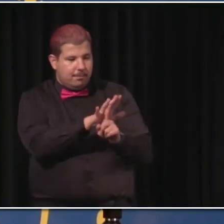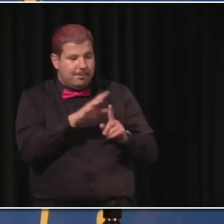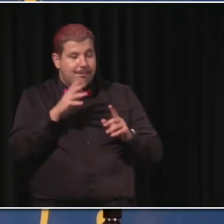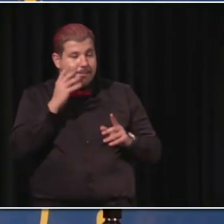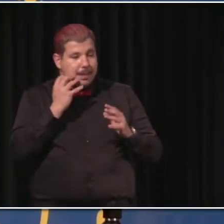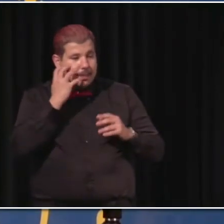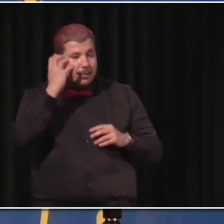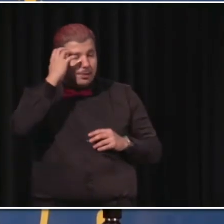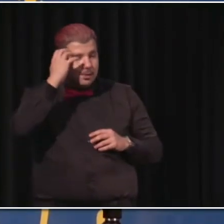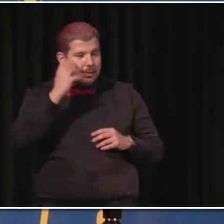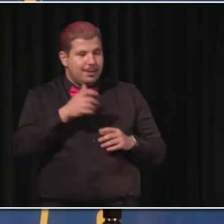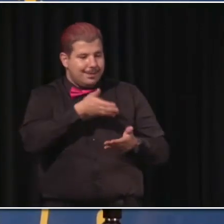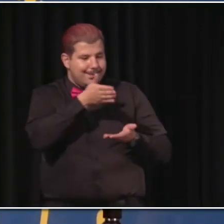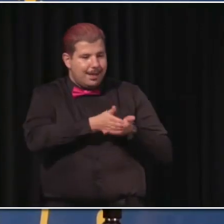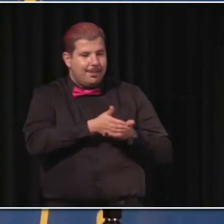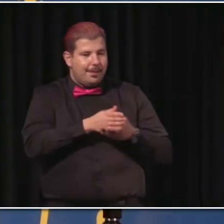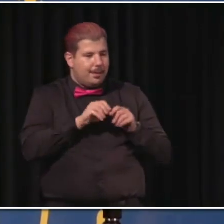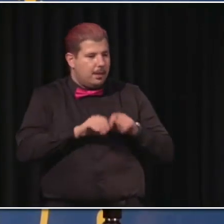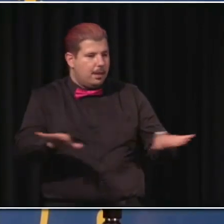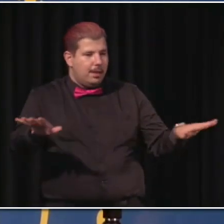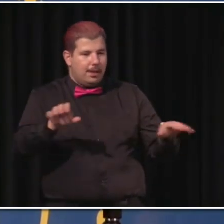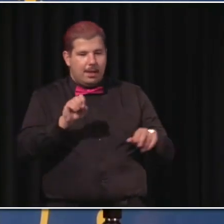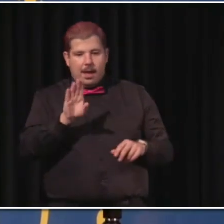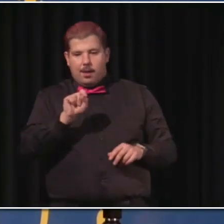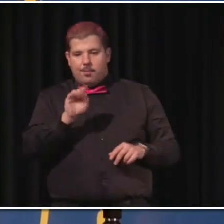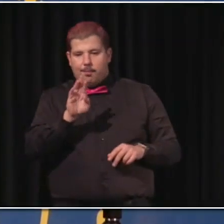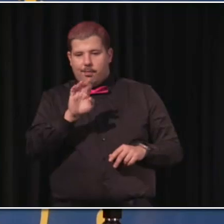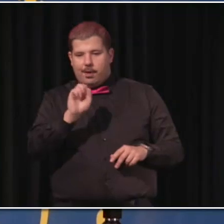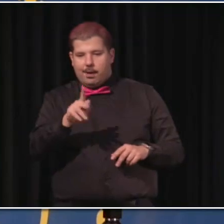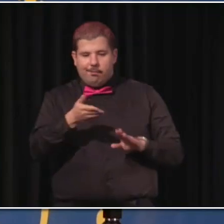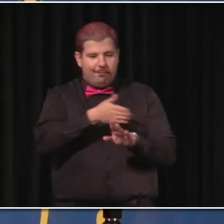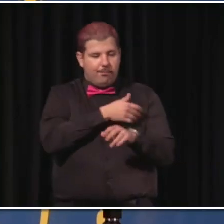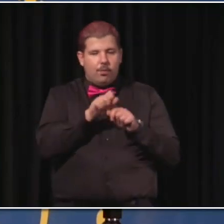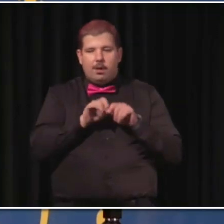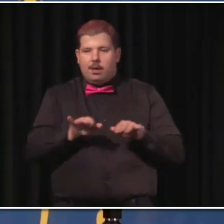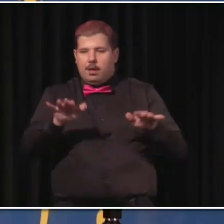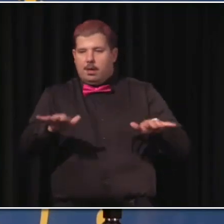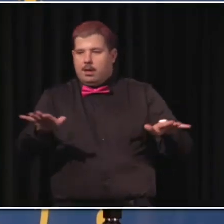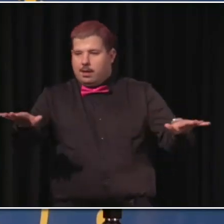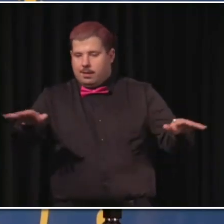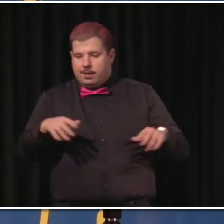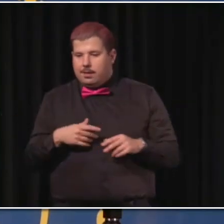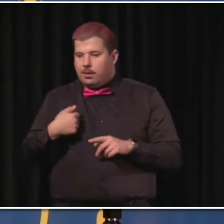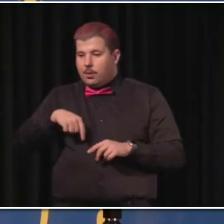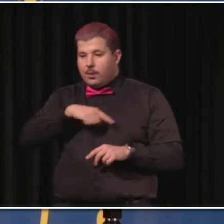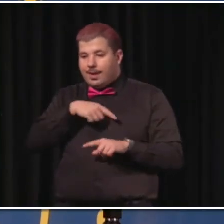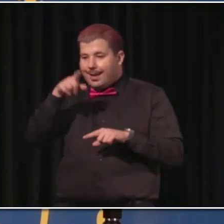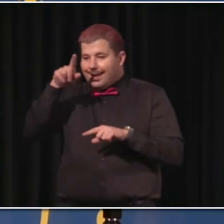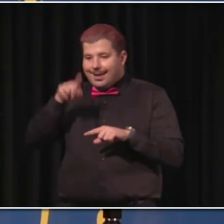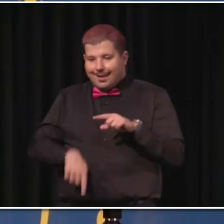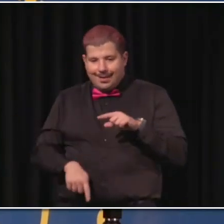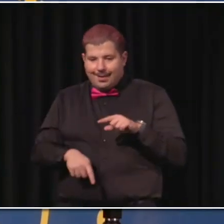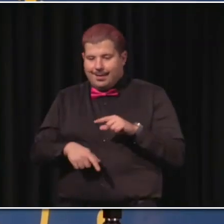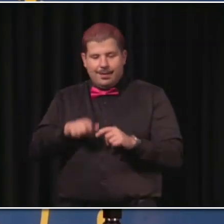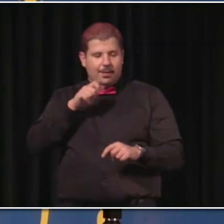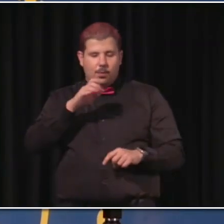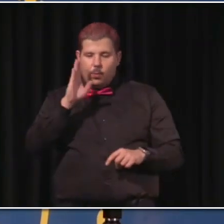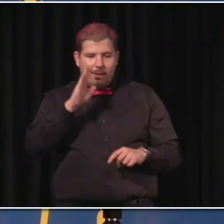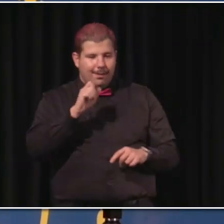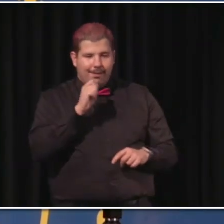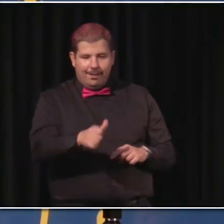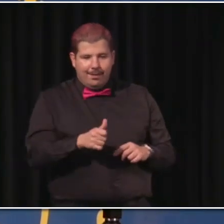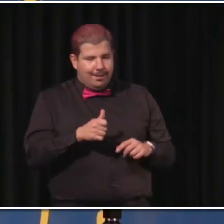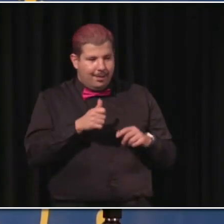measles, stopping an outbreak before it spread. We cannot and we will not